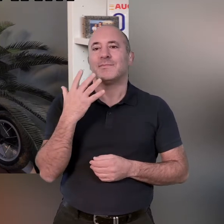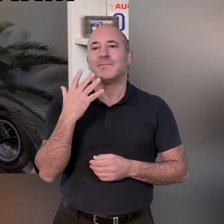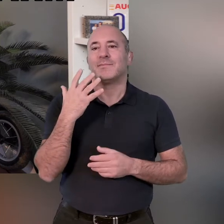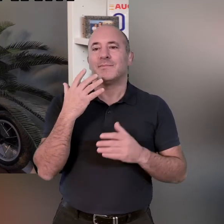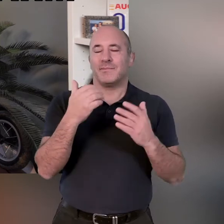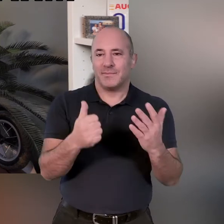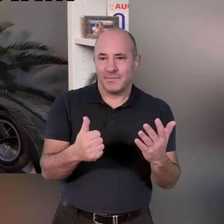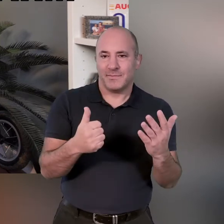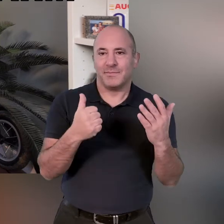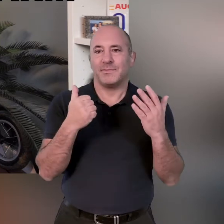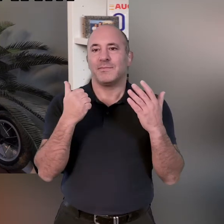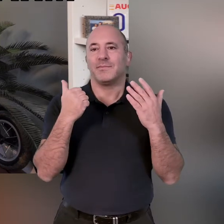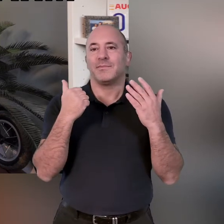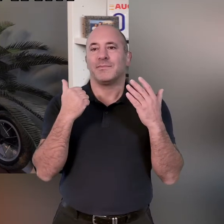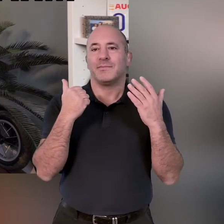5, 6,